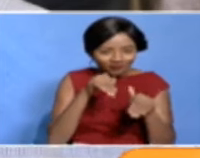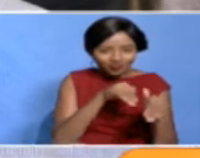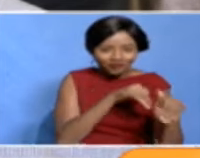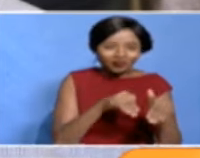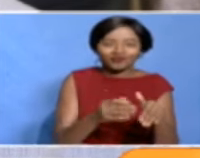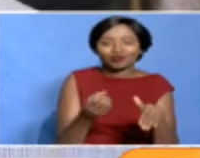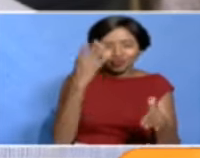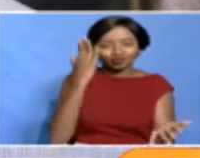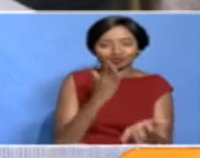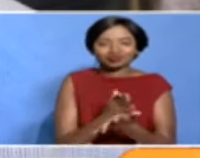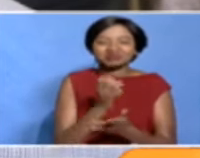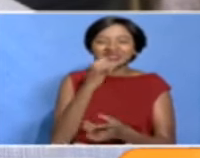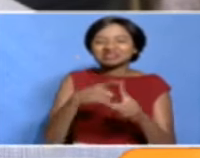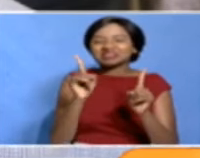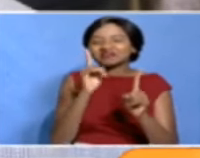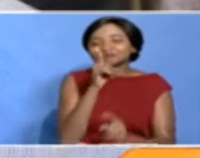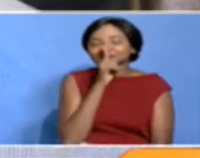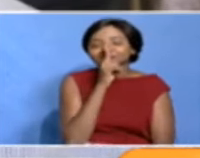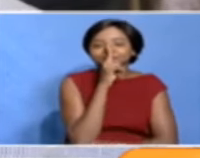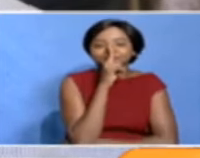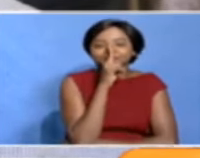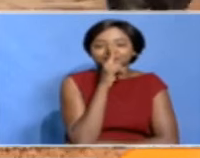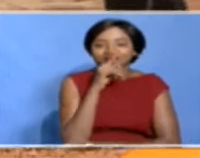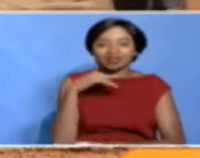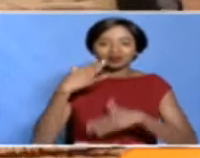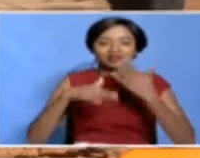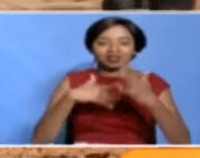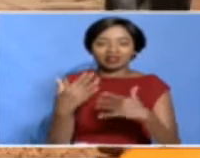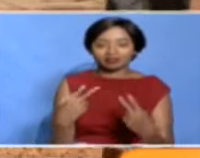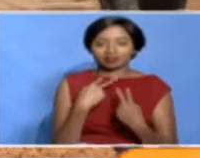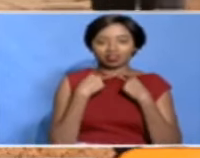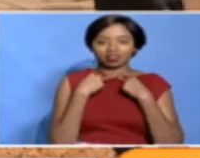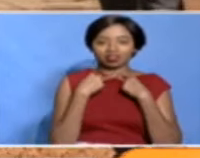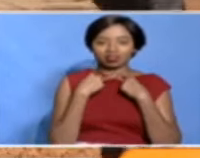wa yale maneno. Lakini ukificha baadaye pia unajipata katika hatari.